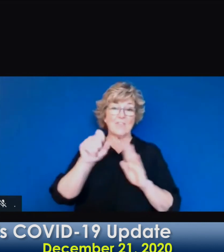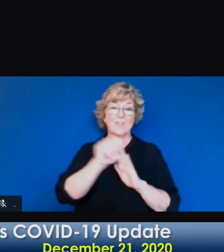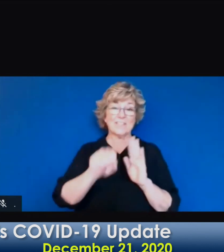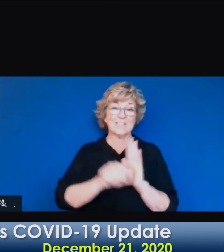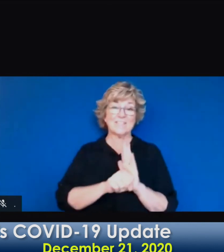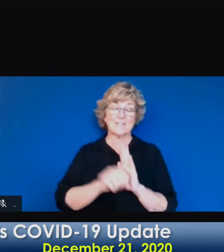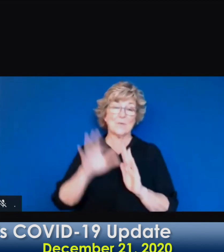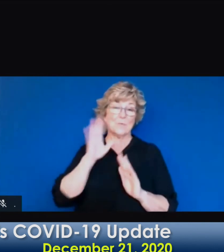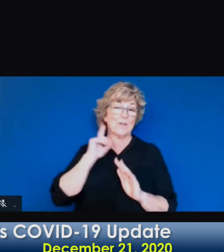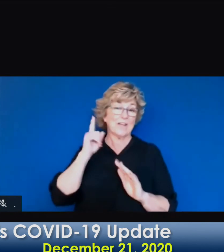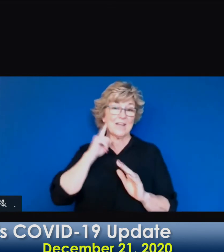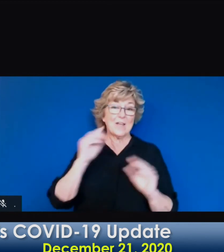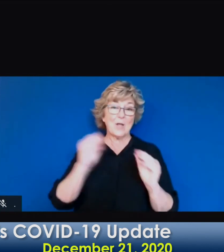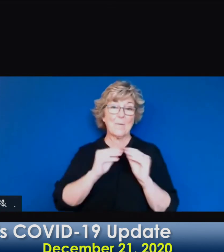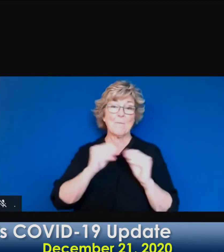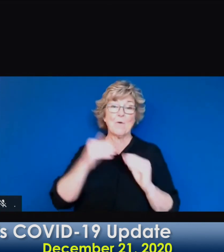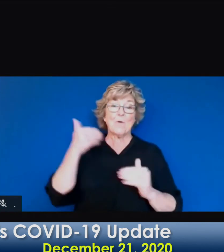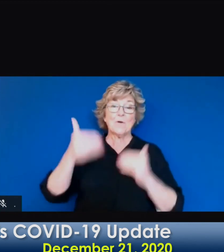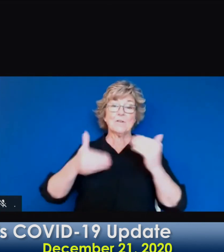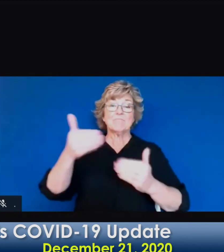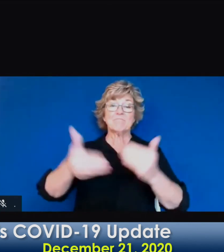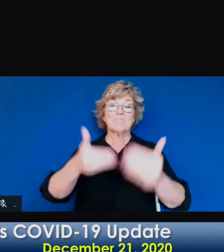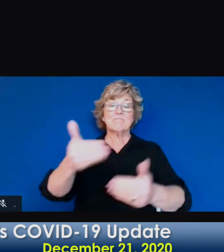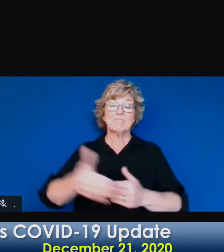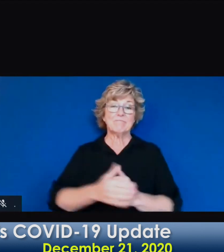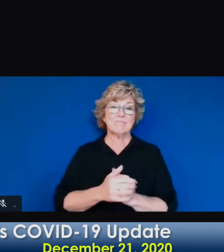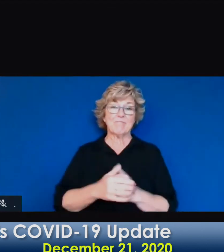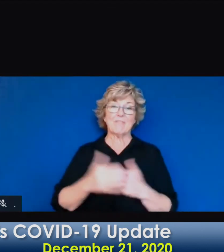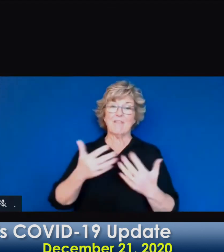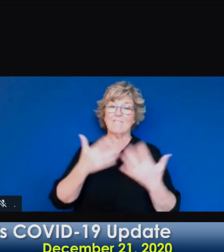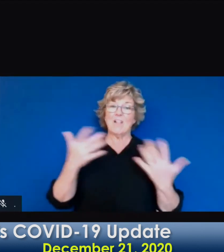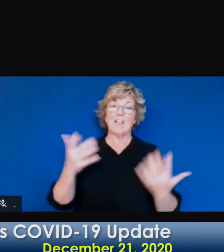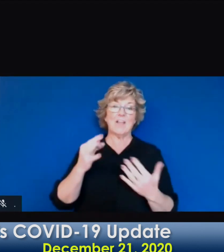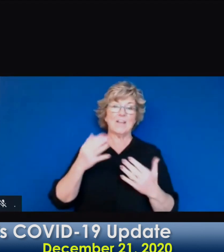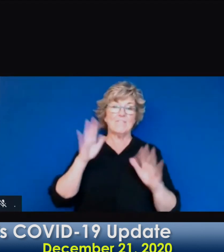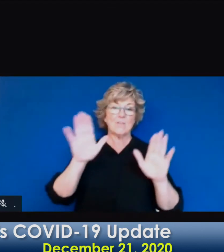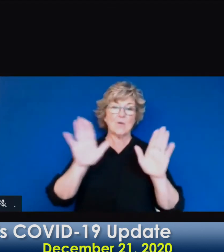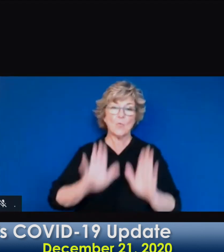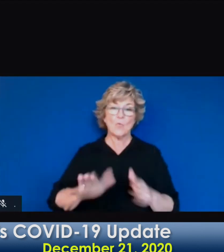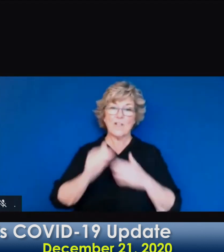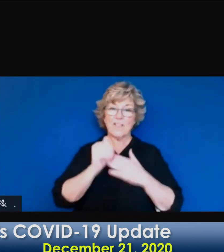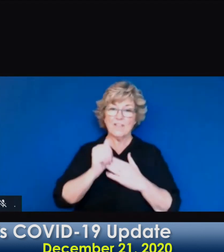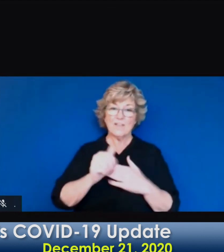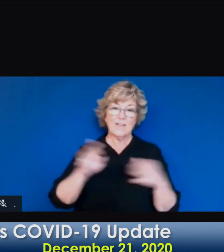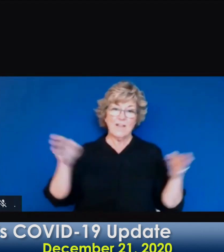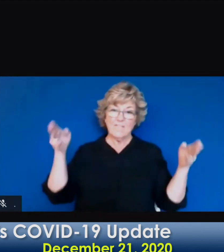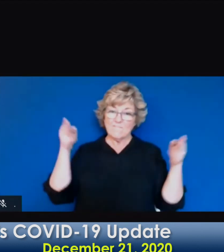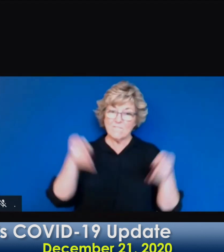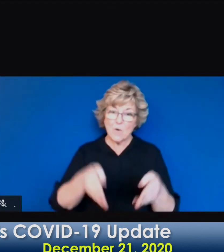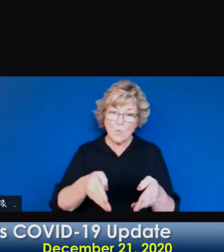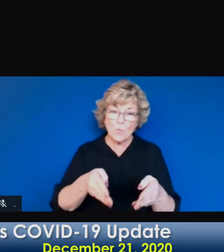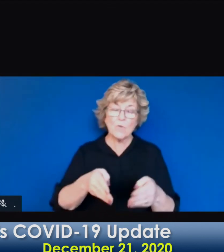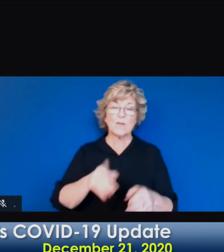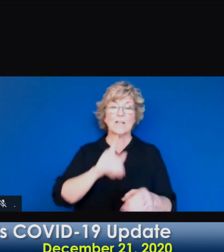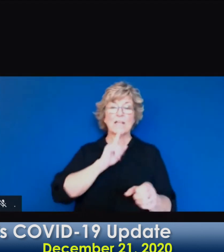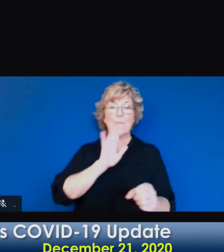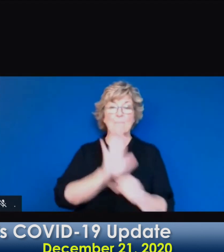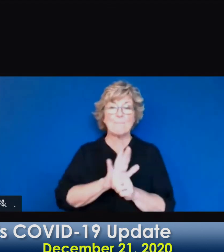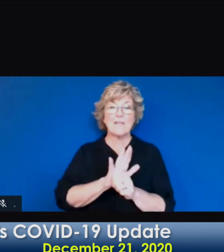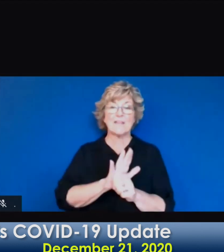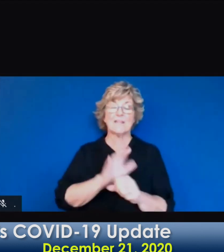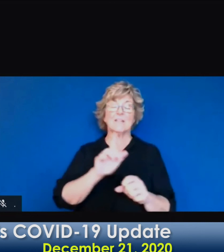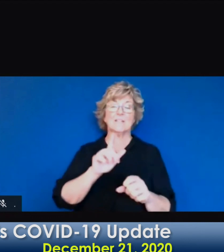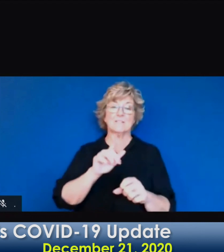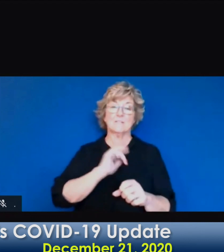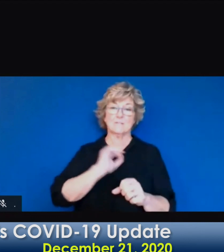more about that in the coming weeks. We have outstanding legislative leadership that is very focused on this, very committed to this, and